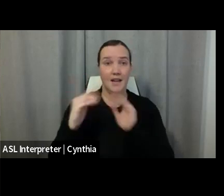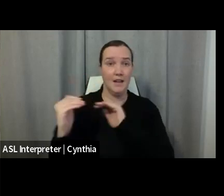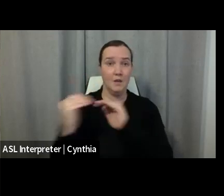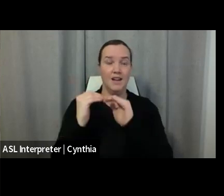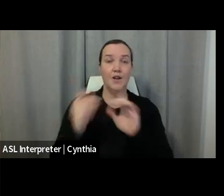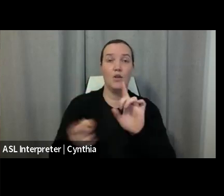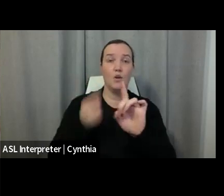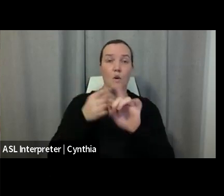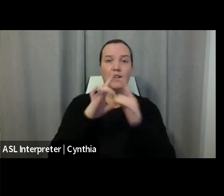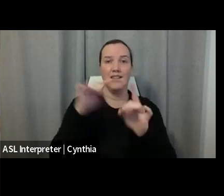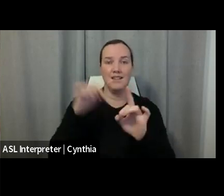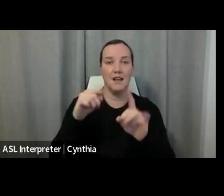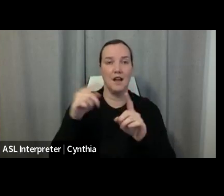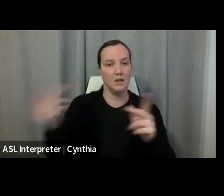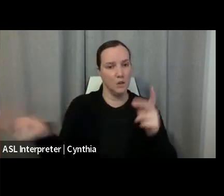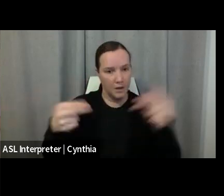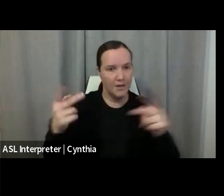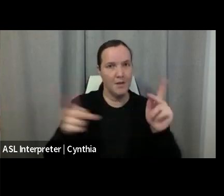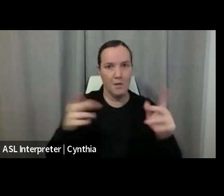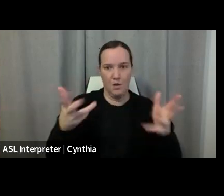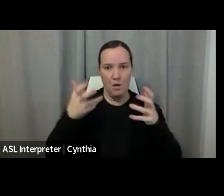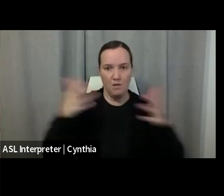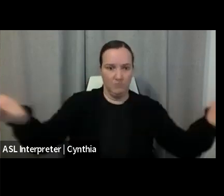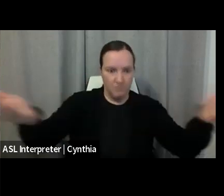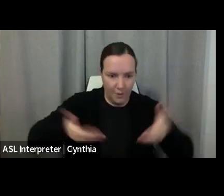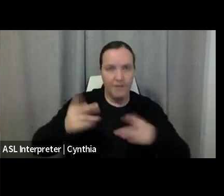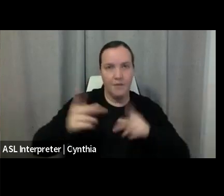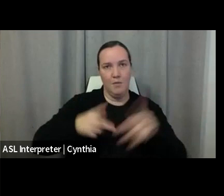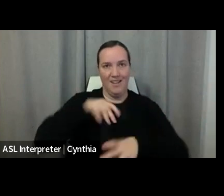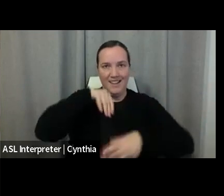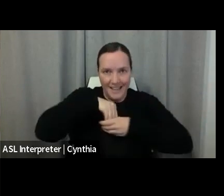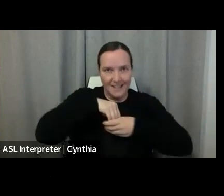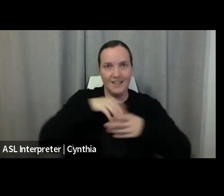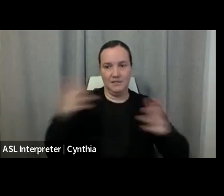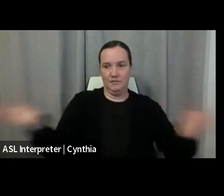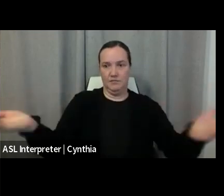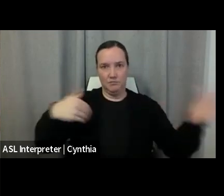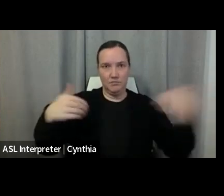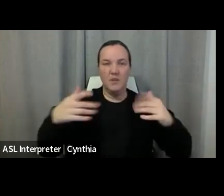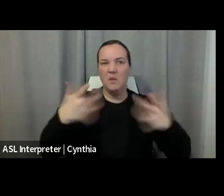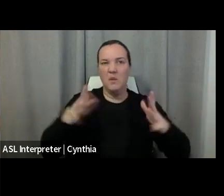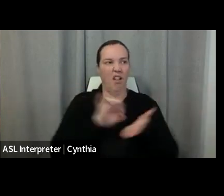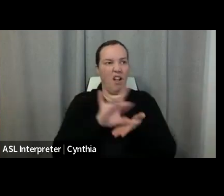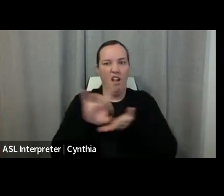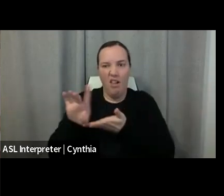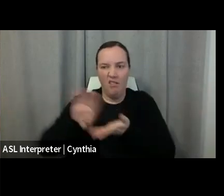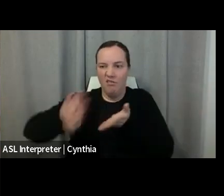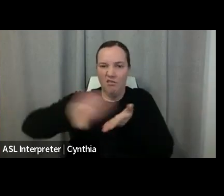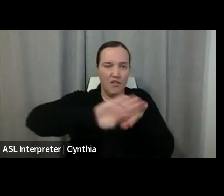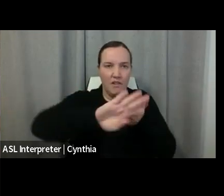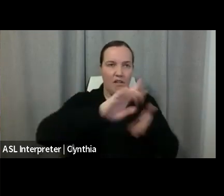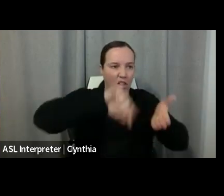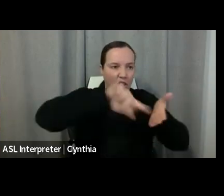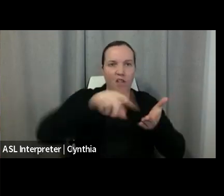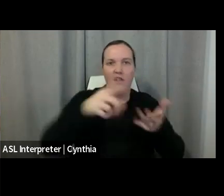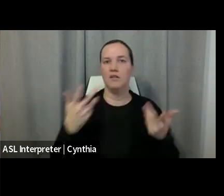goal of this is to bring people in. The goal of all this work is not about, knocking people out or tearing people down. The